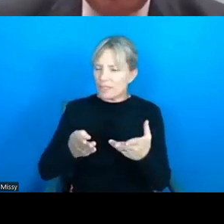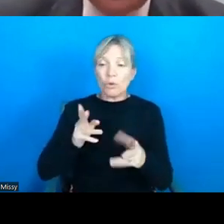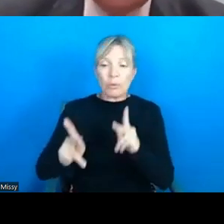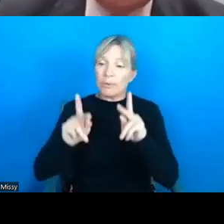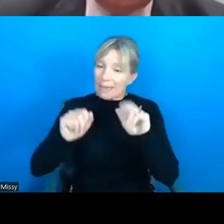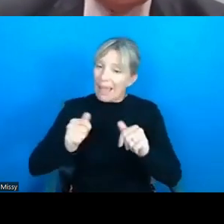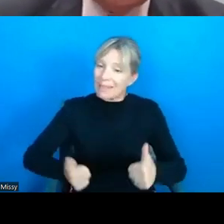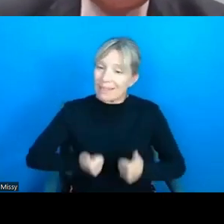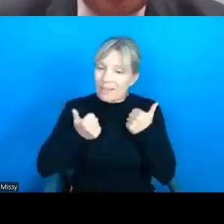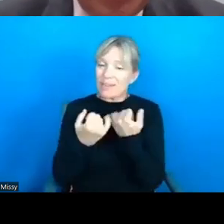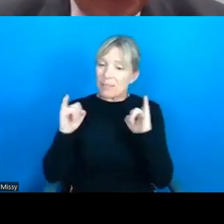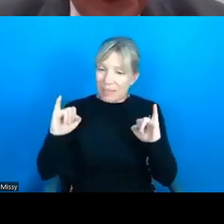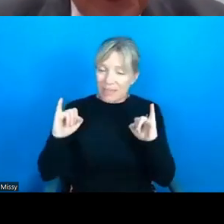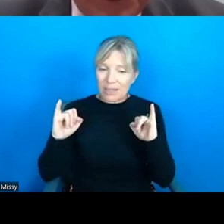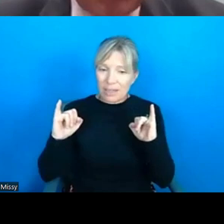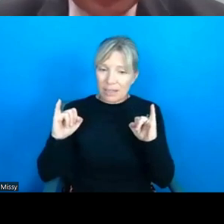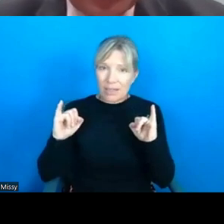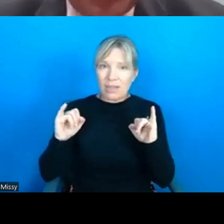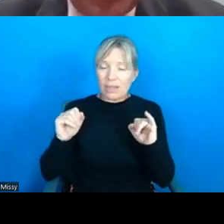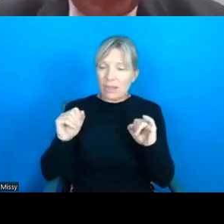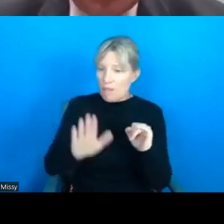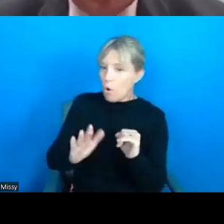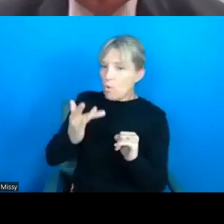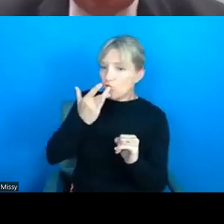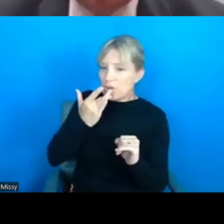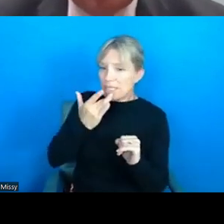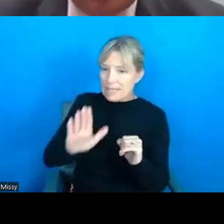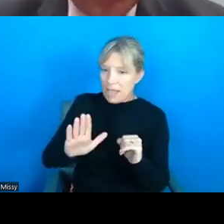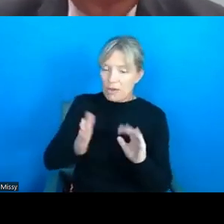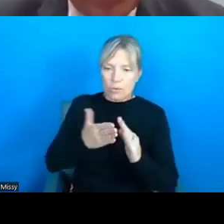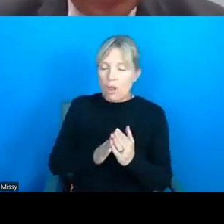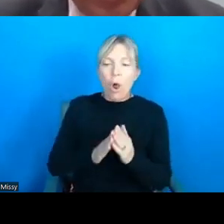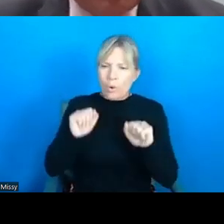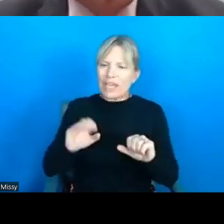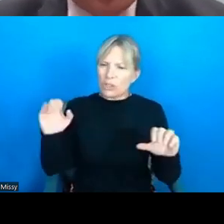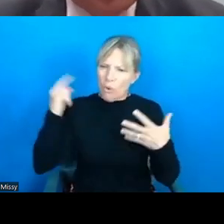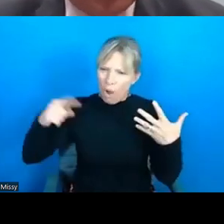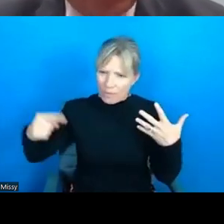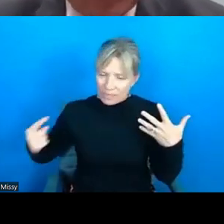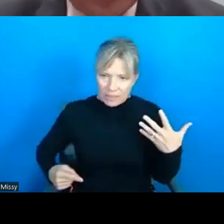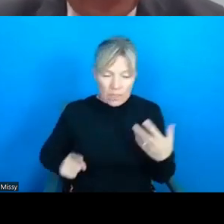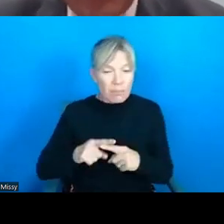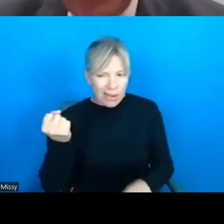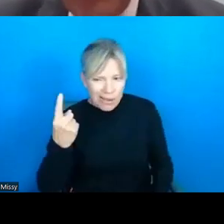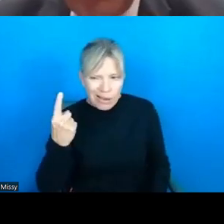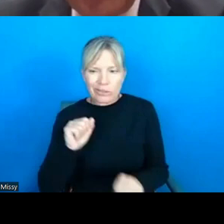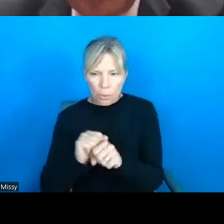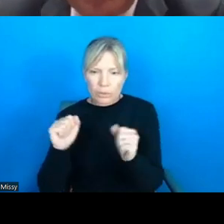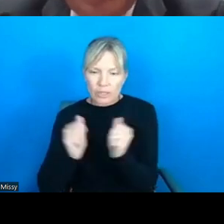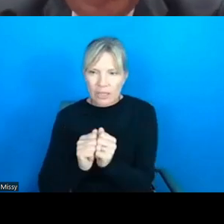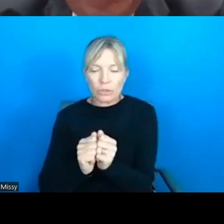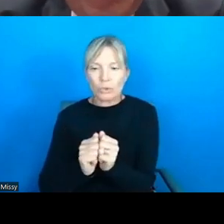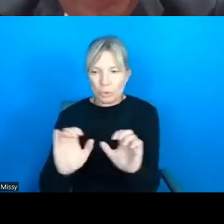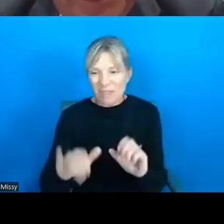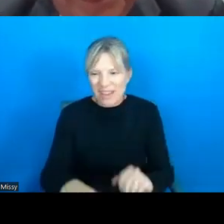can live independently with their own choice in the community. We can do all of those things. We just have to work together to do